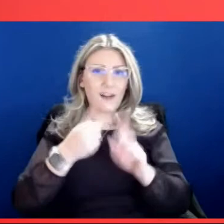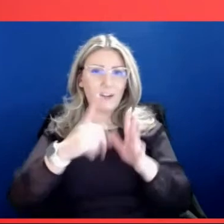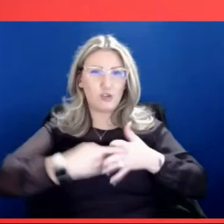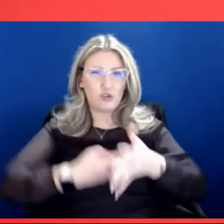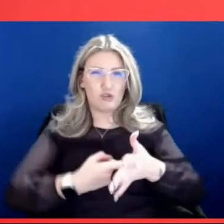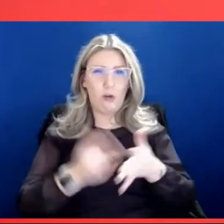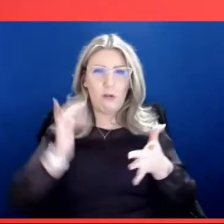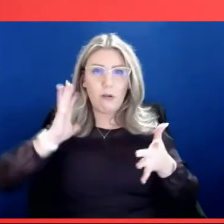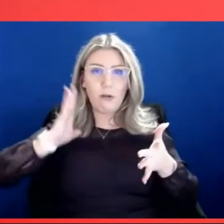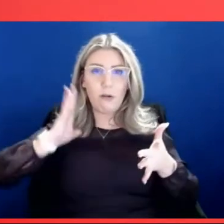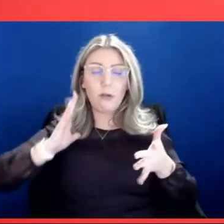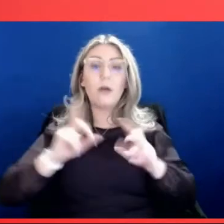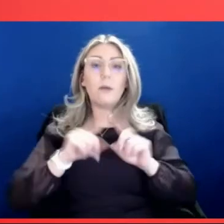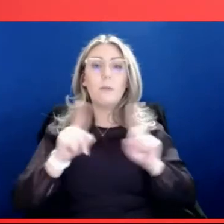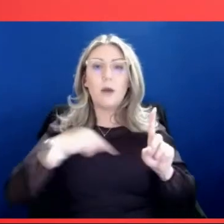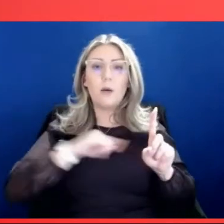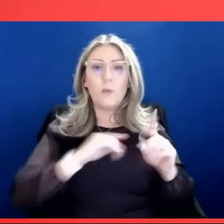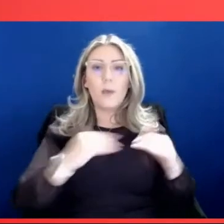we had a